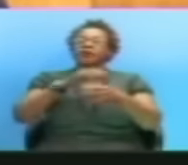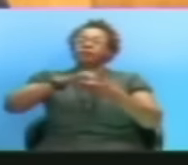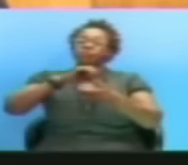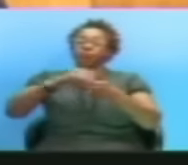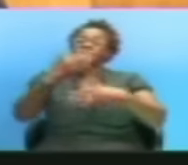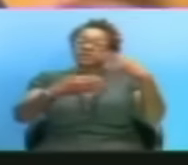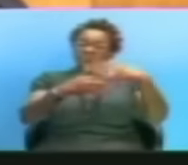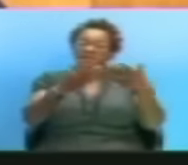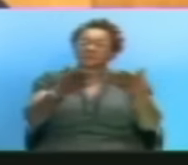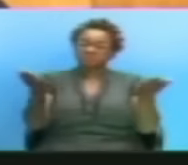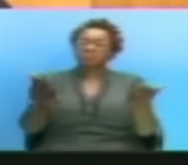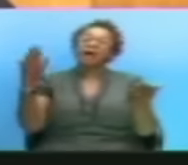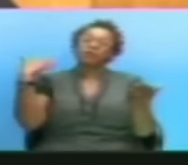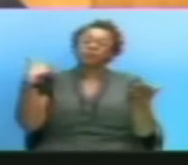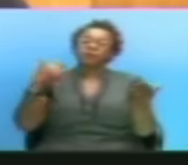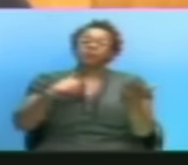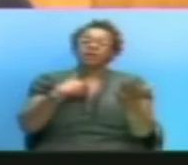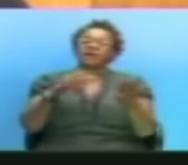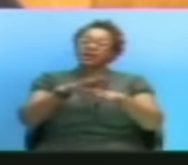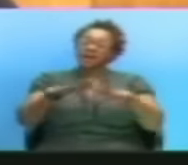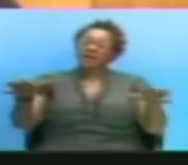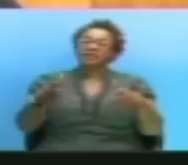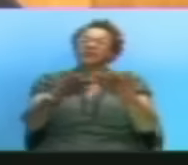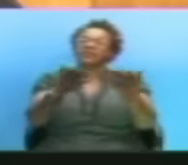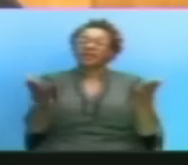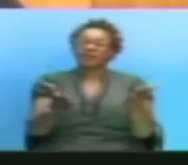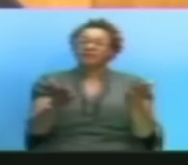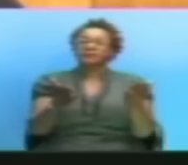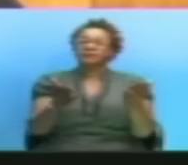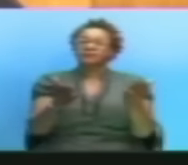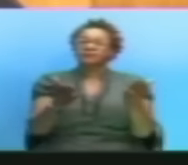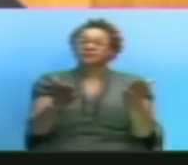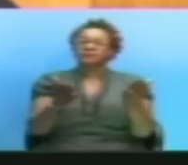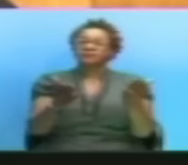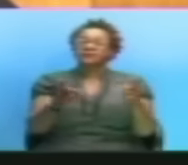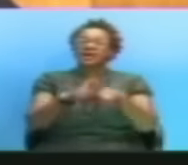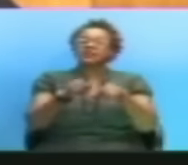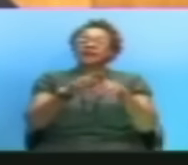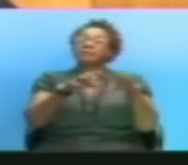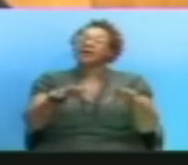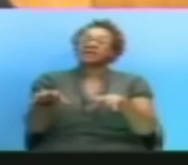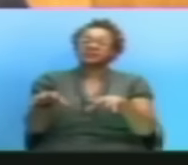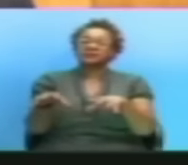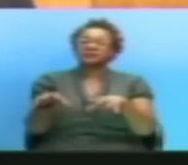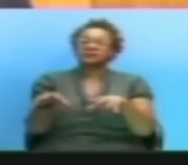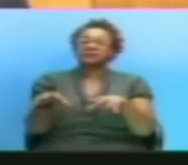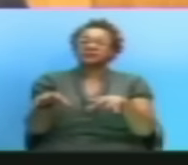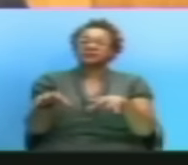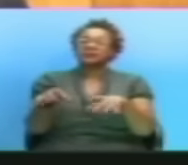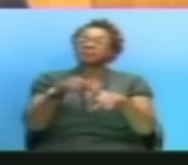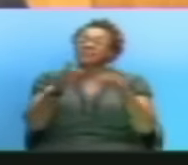built, an area was set aside, a facility was set aside as a market of Buru Buru. Right.